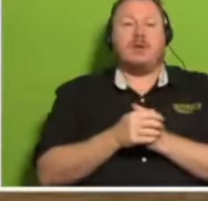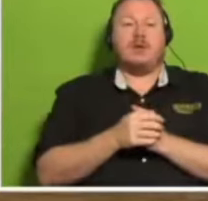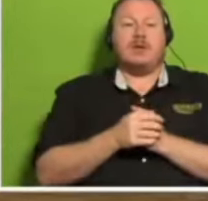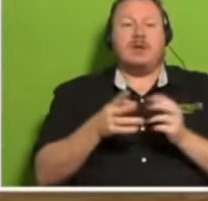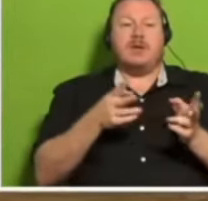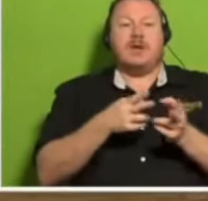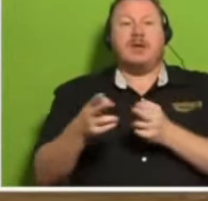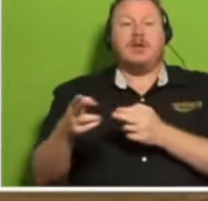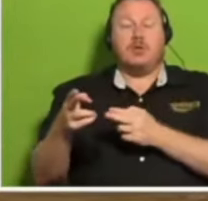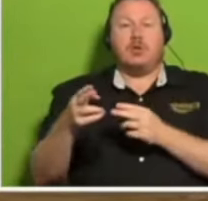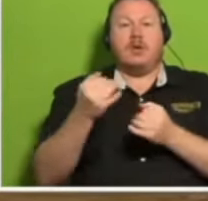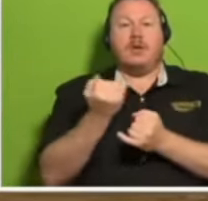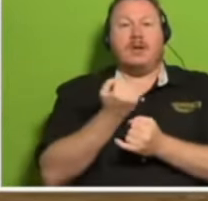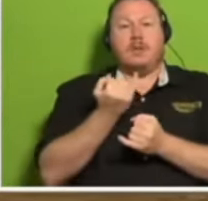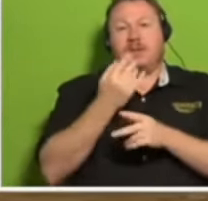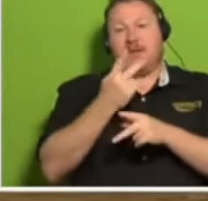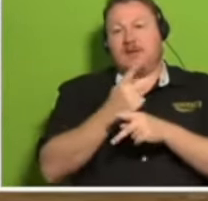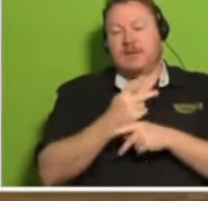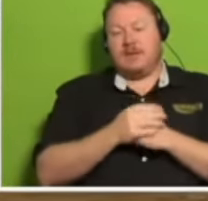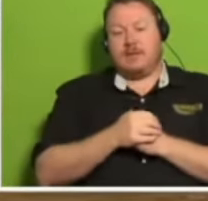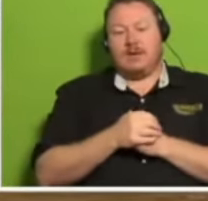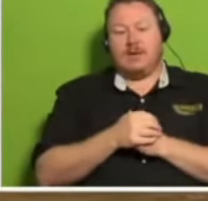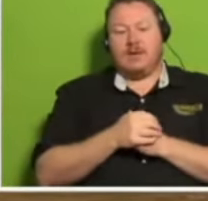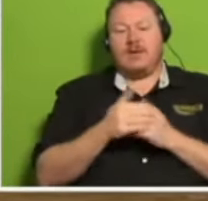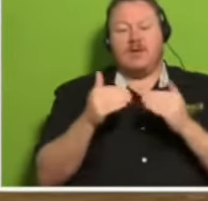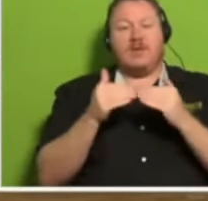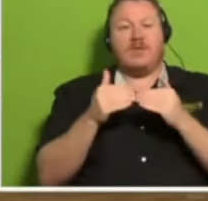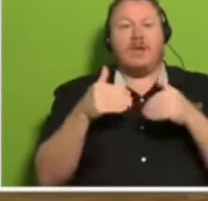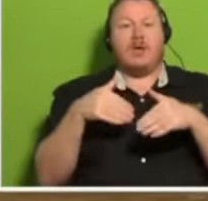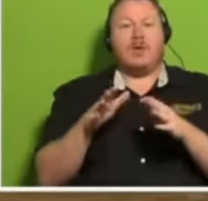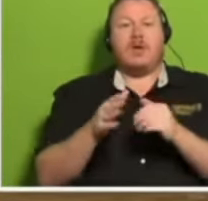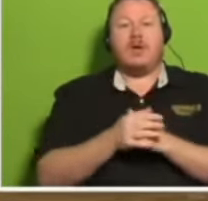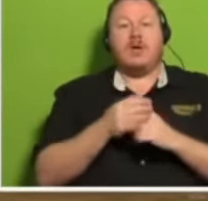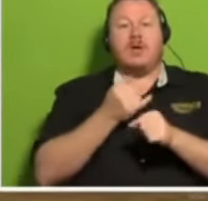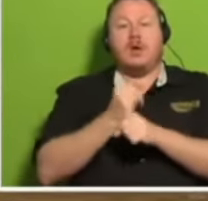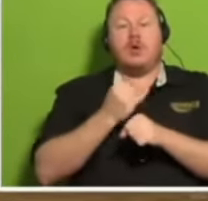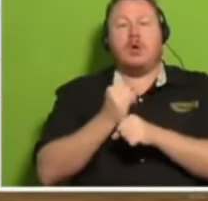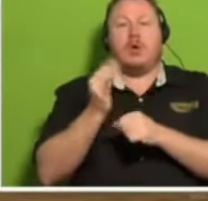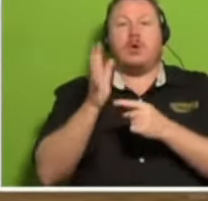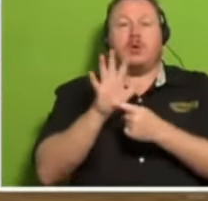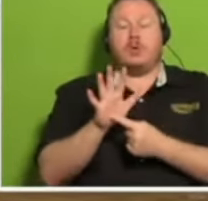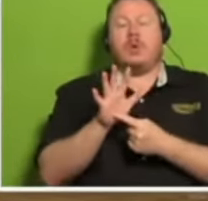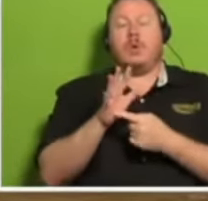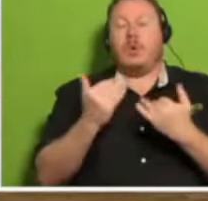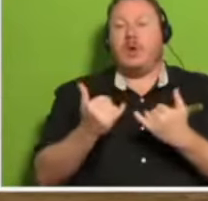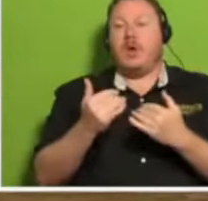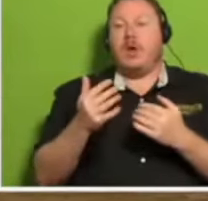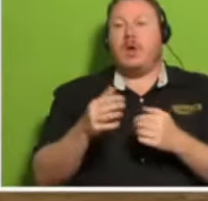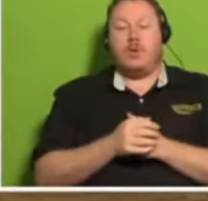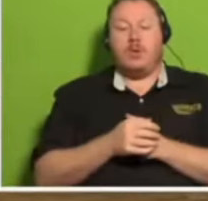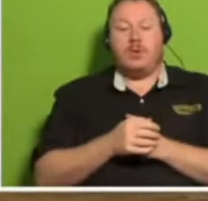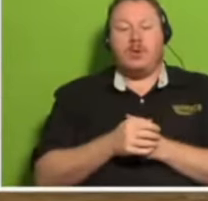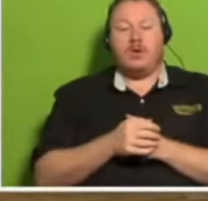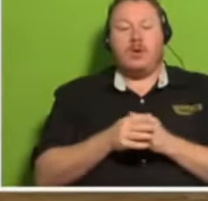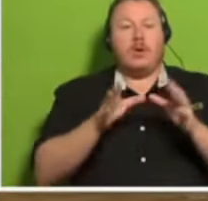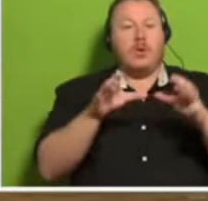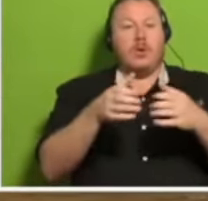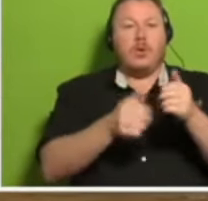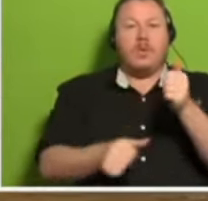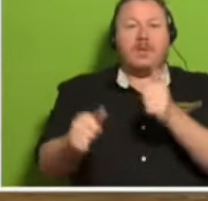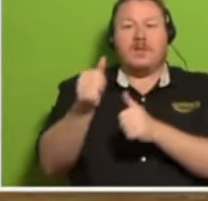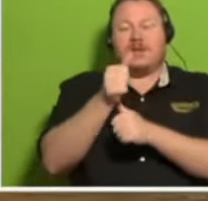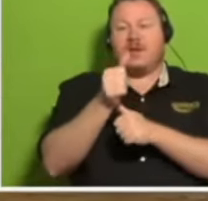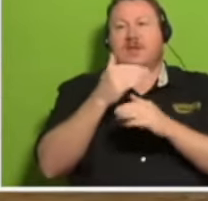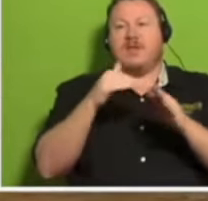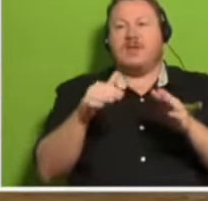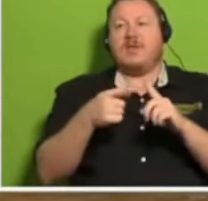editorial independence. In all fairness, the early signs from the tenure of the current leadership, both at group executive level and